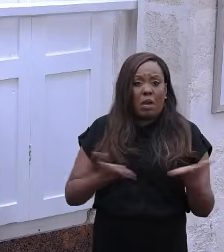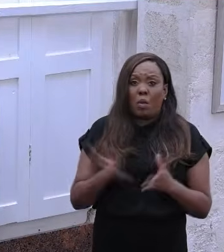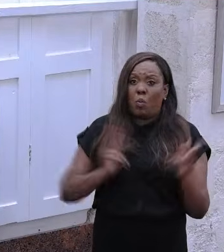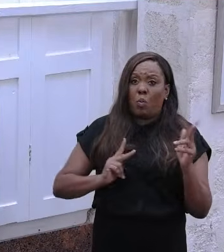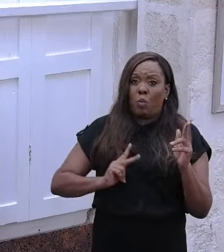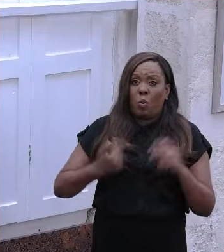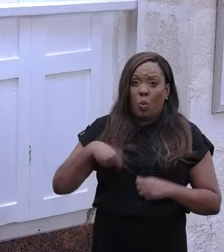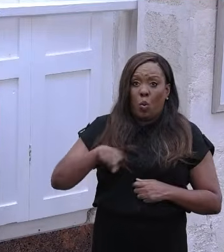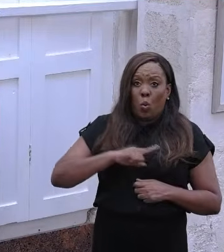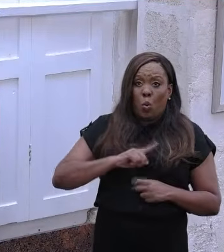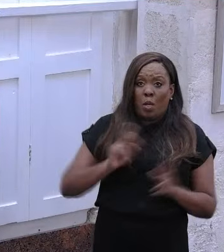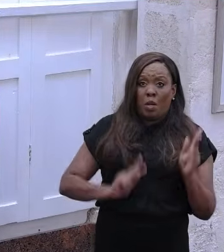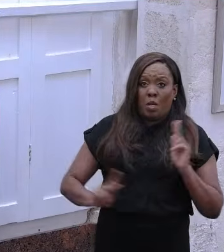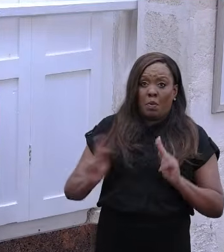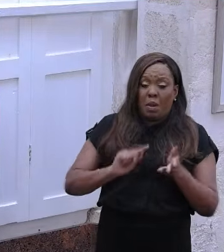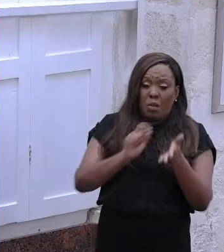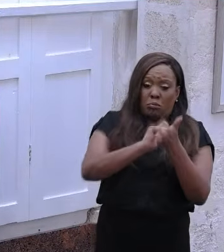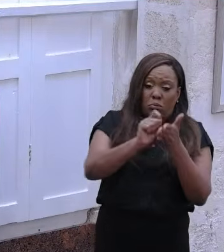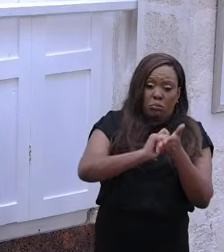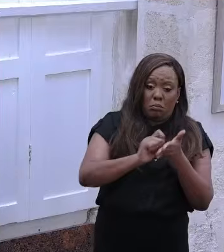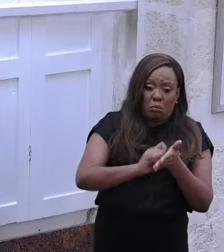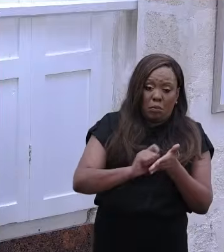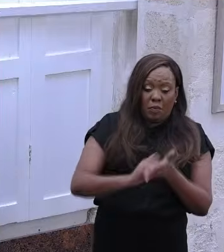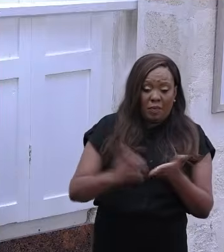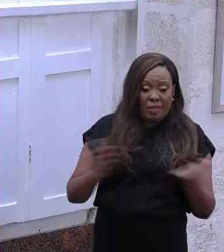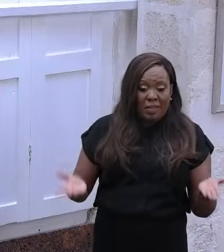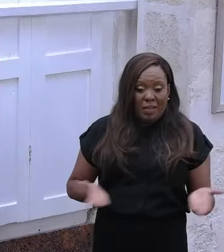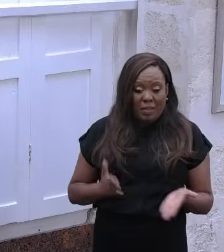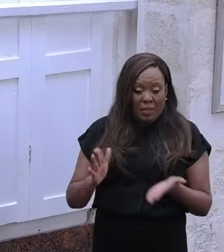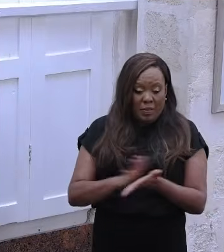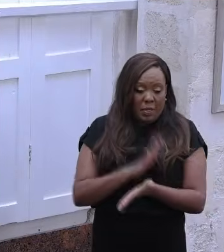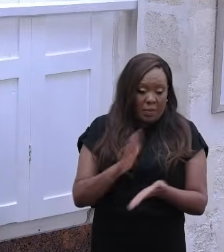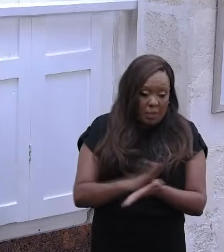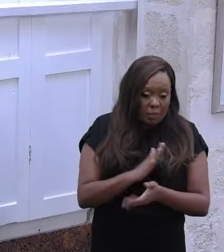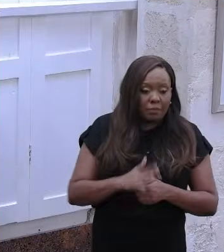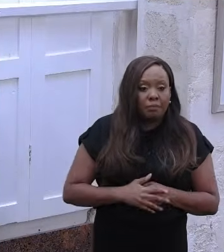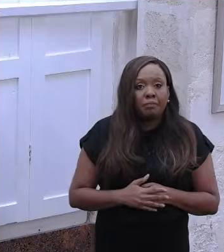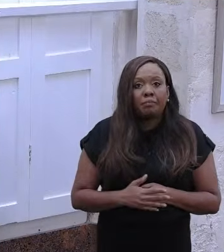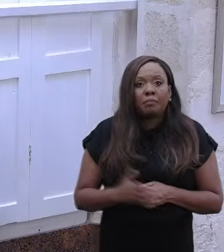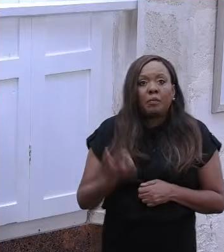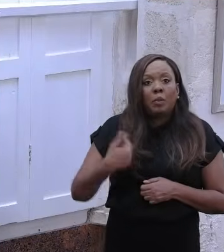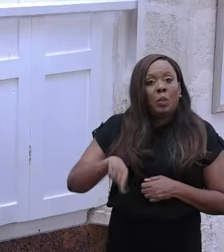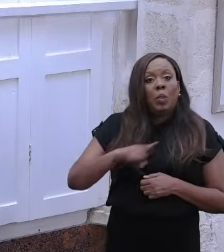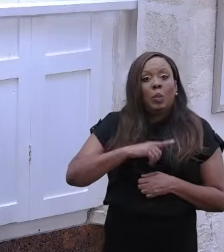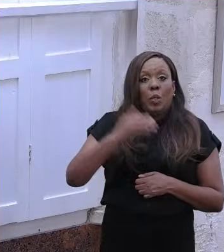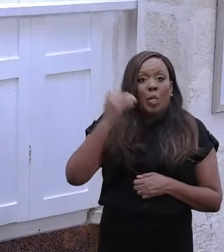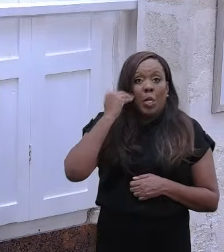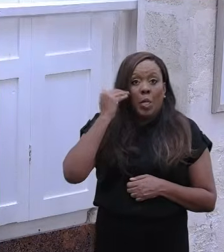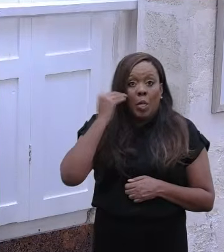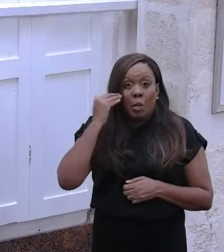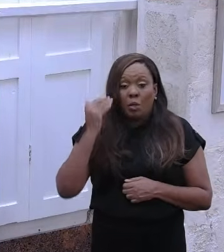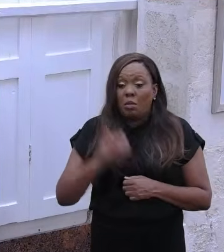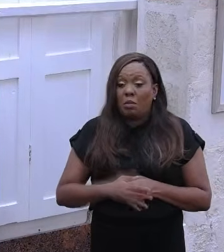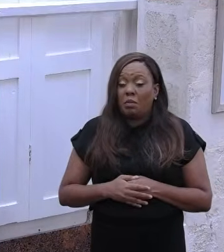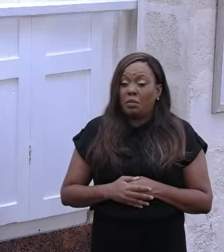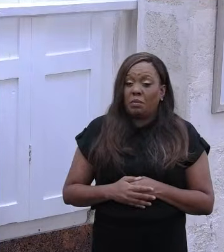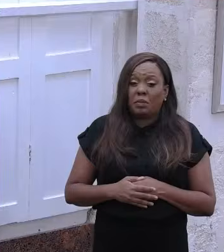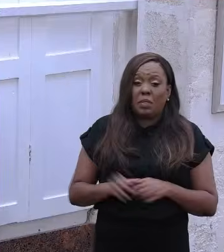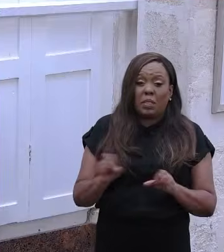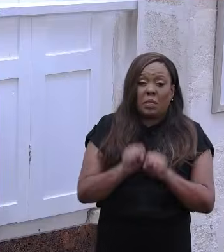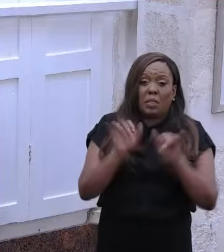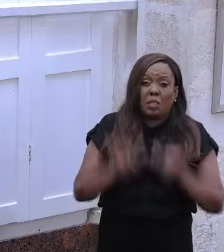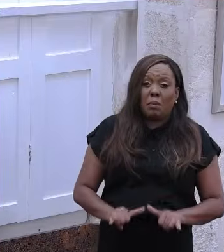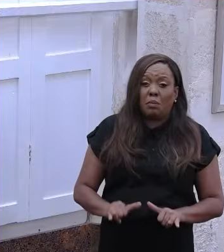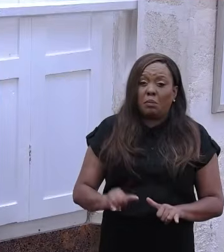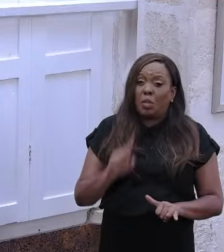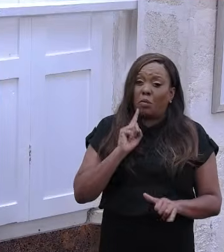because we have known from our own interaction with the system, it takes way too long. That